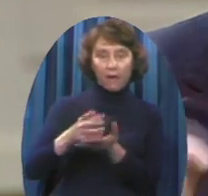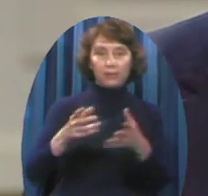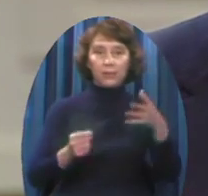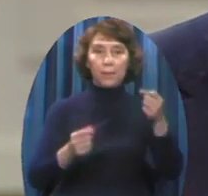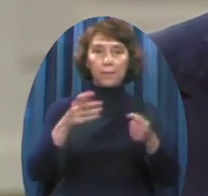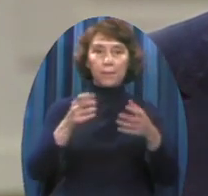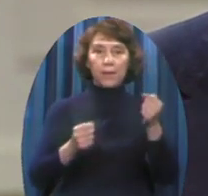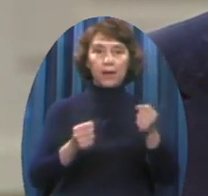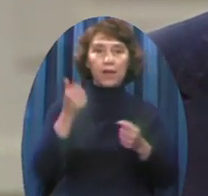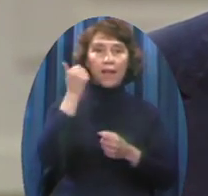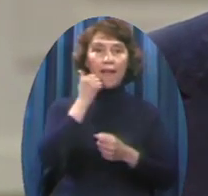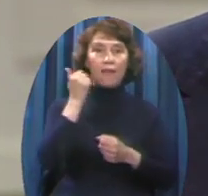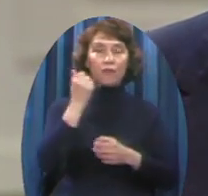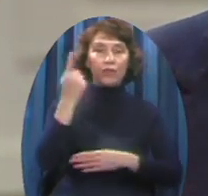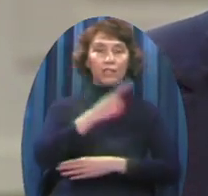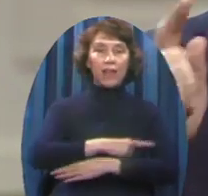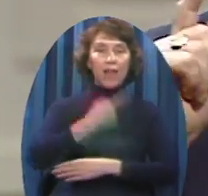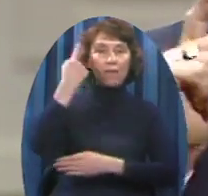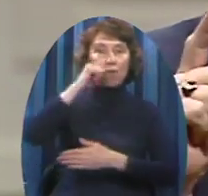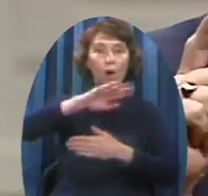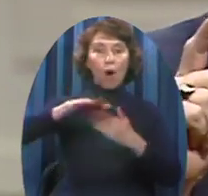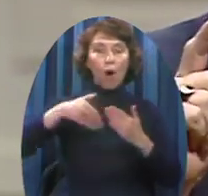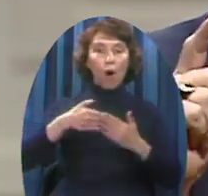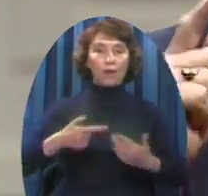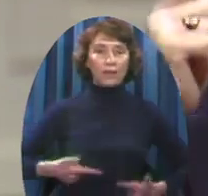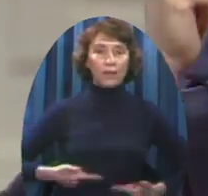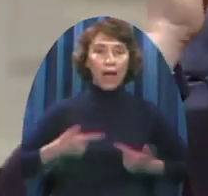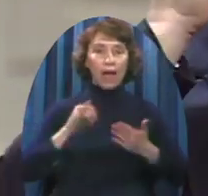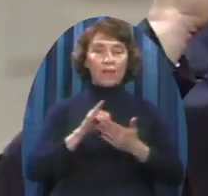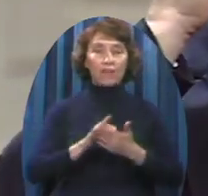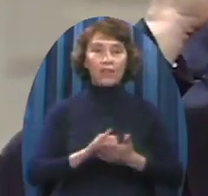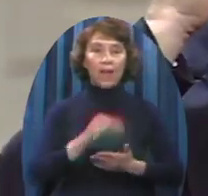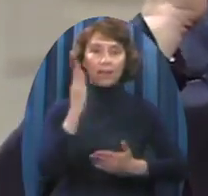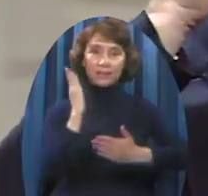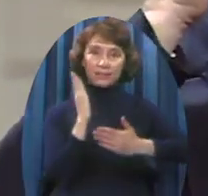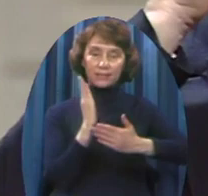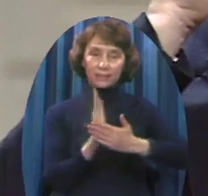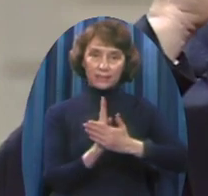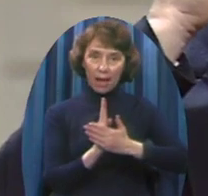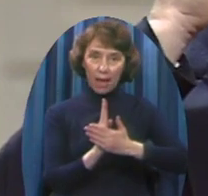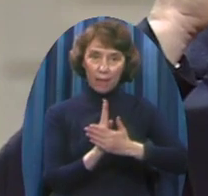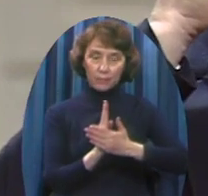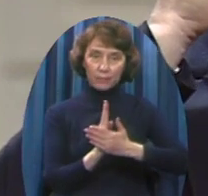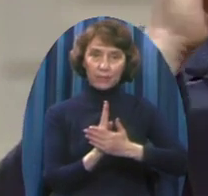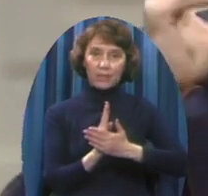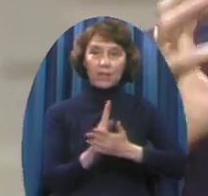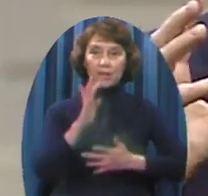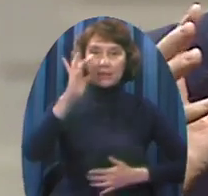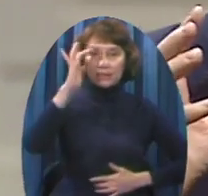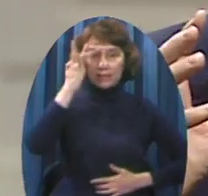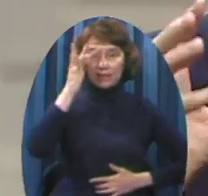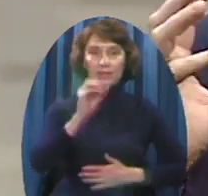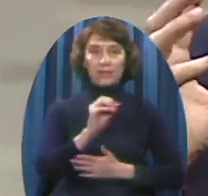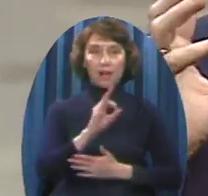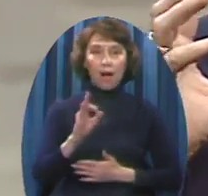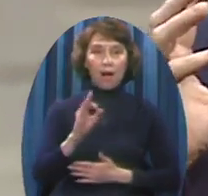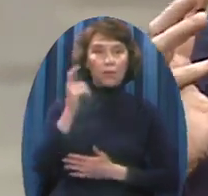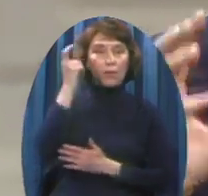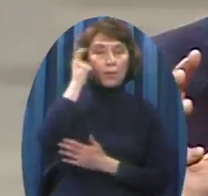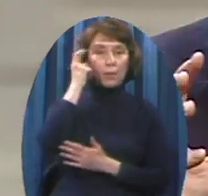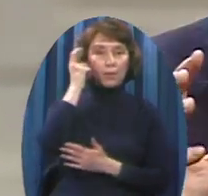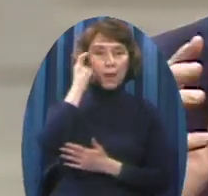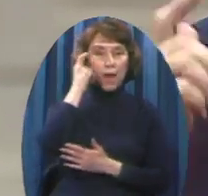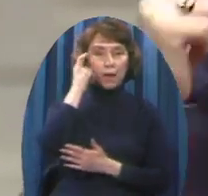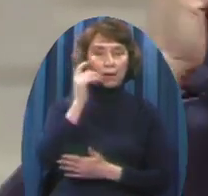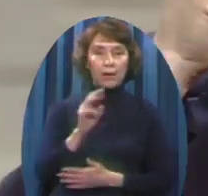all of her life. And that has prevented a deterioration of her brain. Malnutrition not only destroys